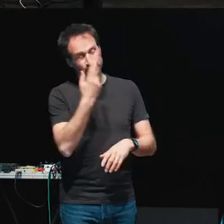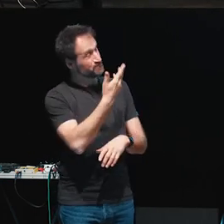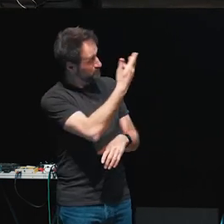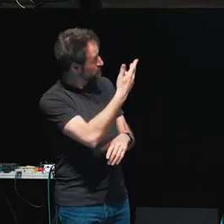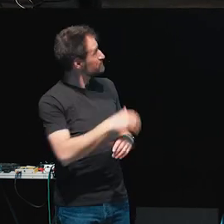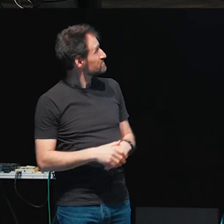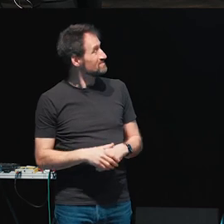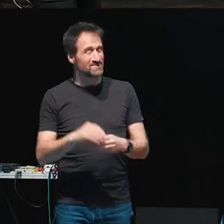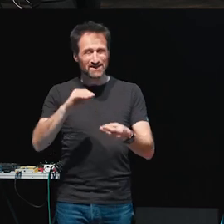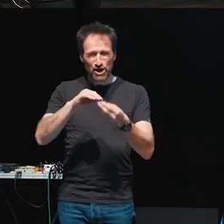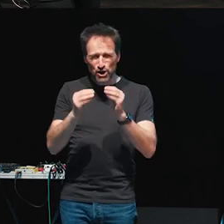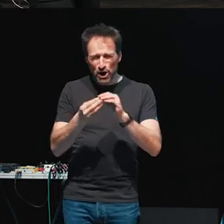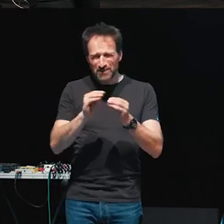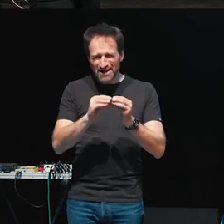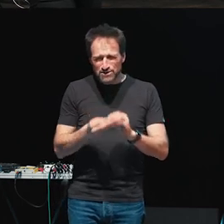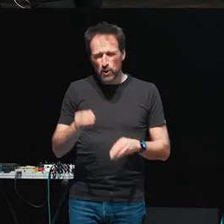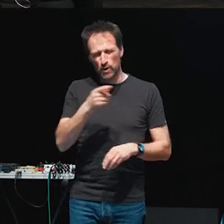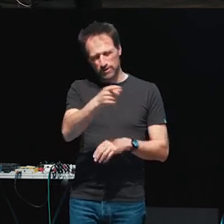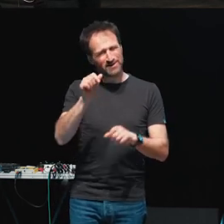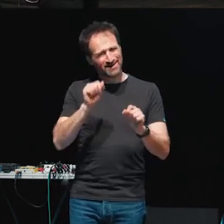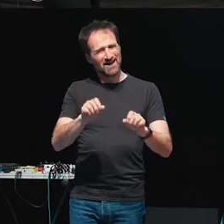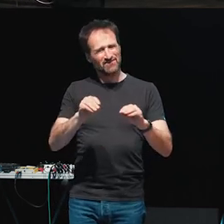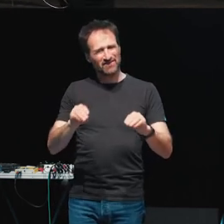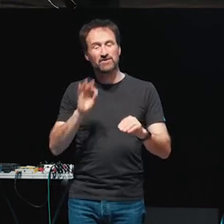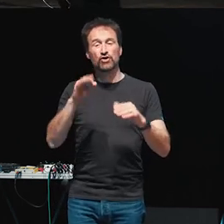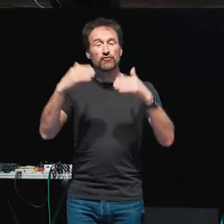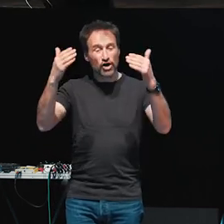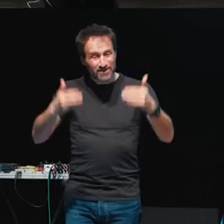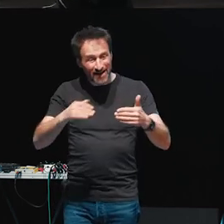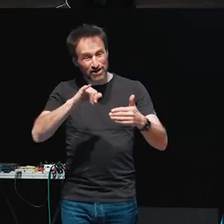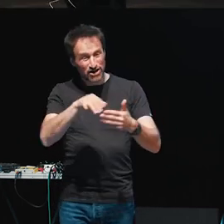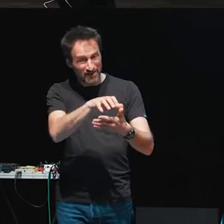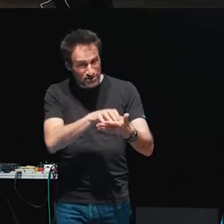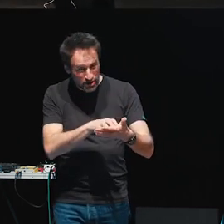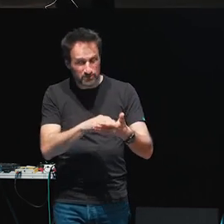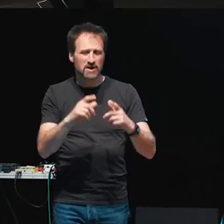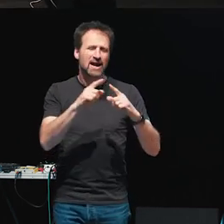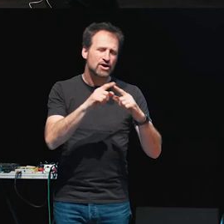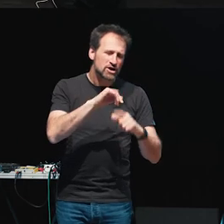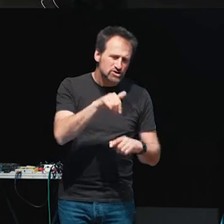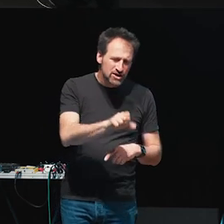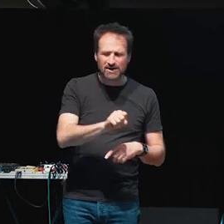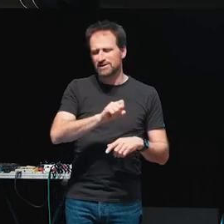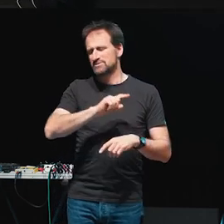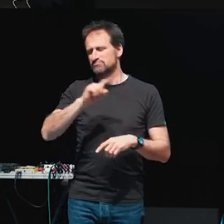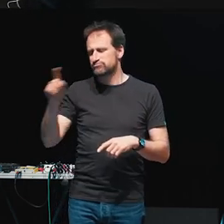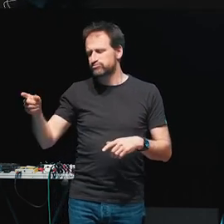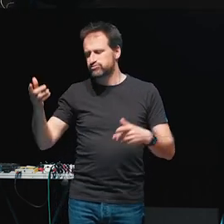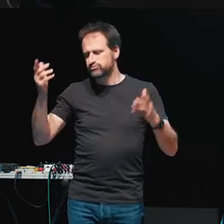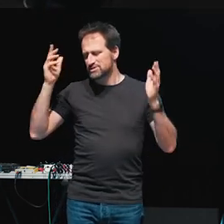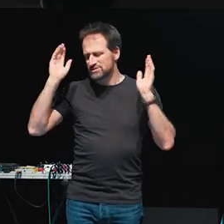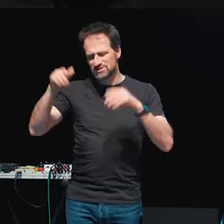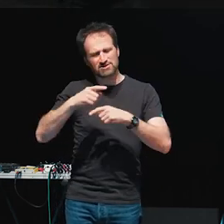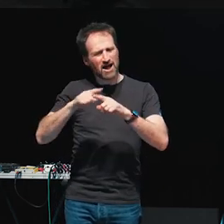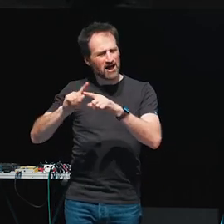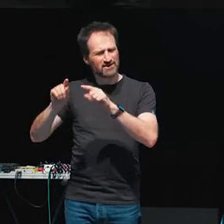possible combinations that you can use for front and JavaScript, apart from AngularJS or JS 2.0 frameworks, you can